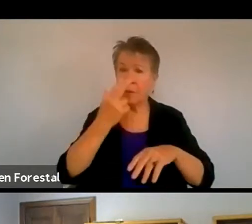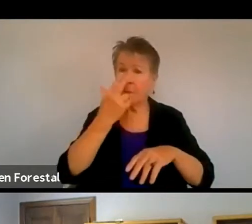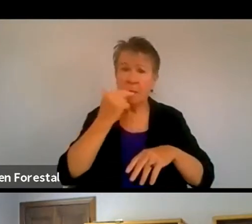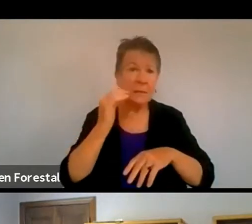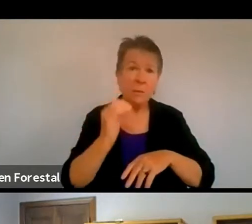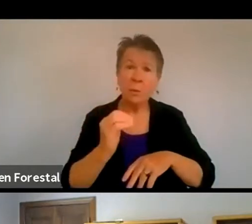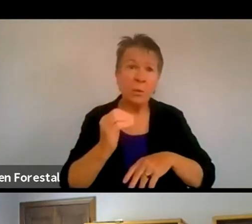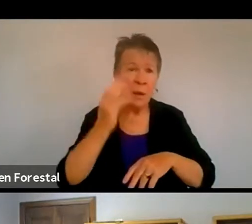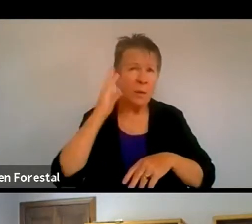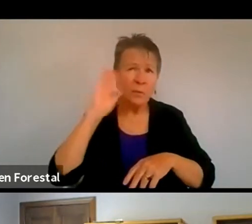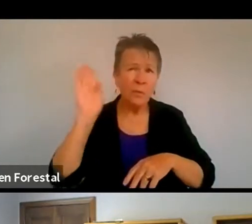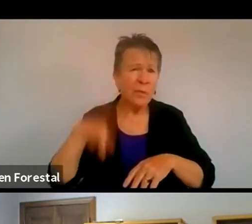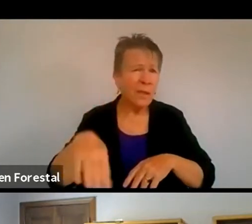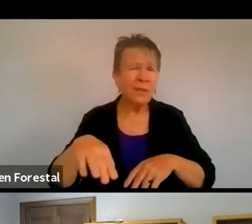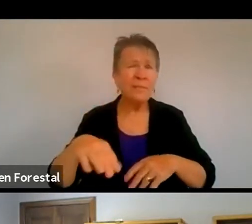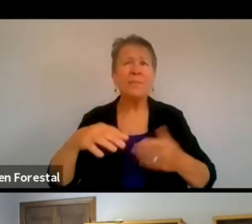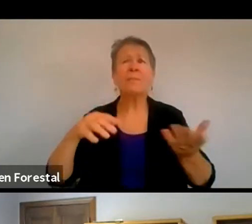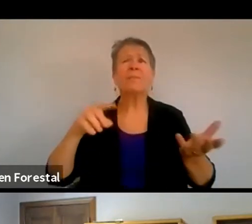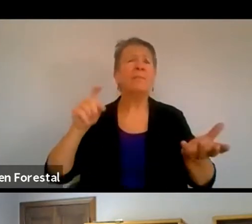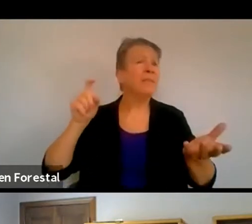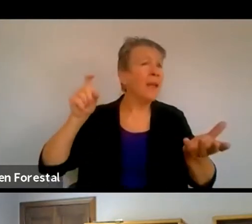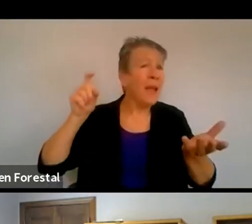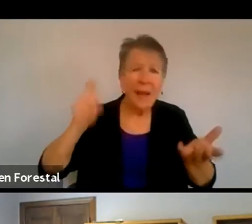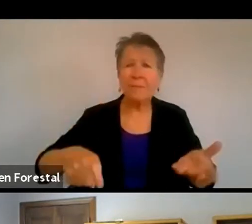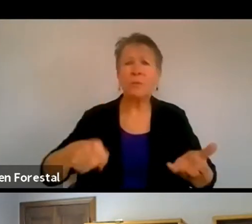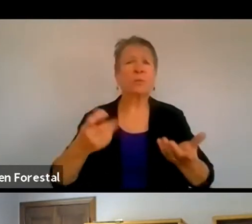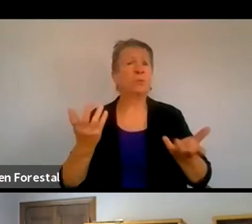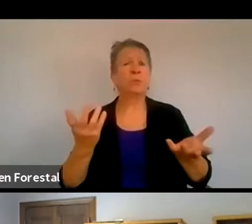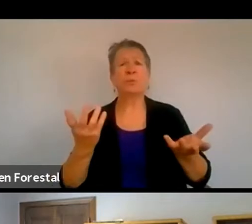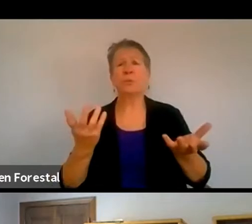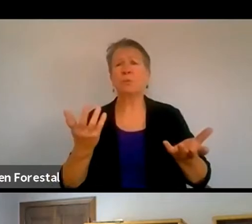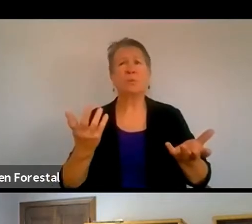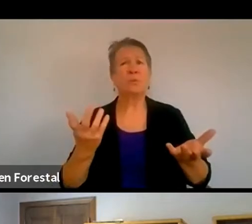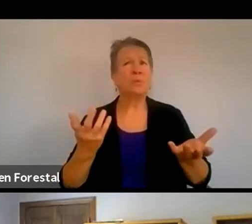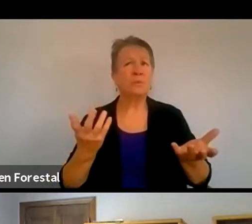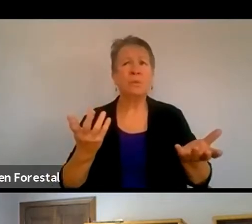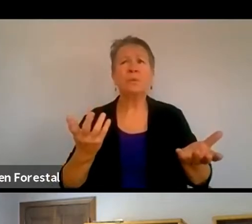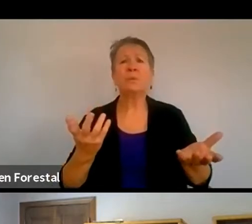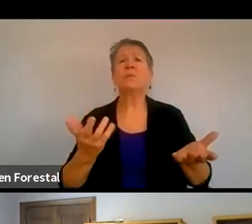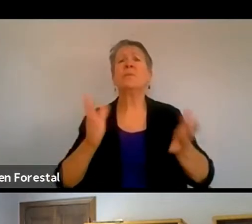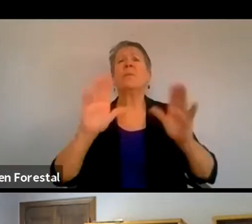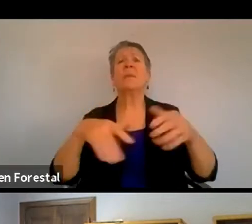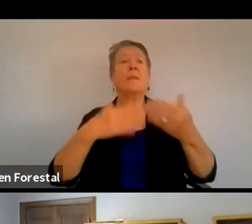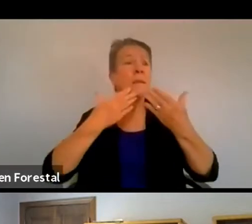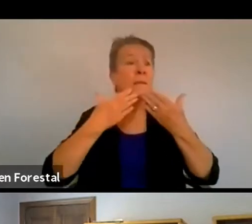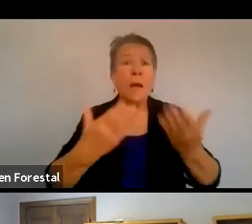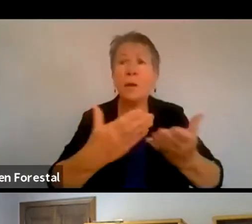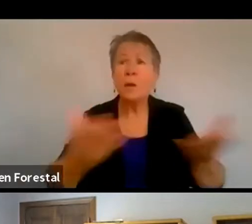water. Do the right thing. Thanks, everybody. God bless you all. We'll see you soon.